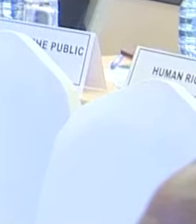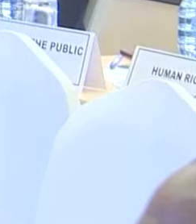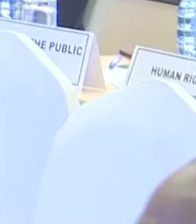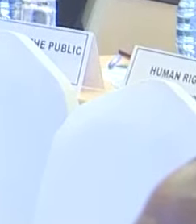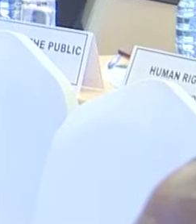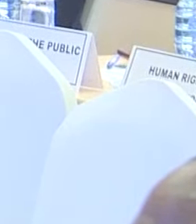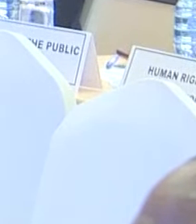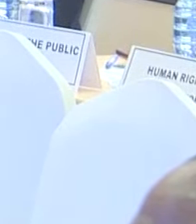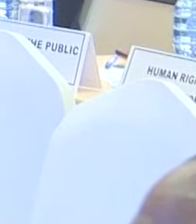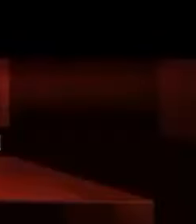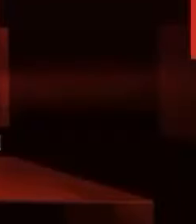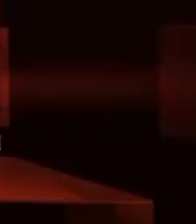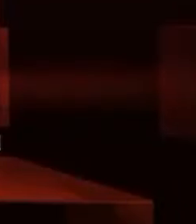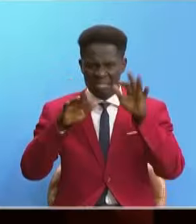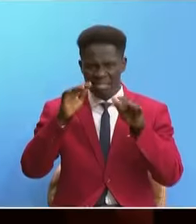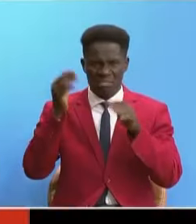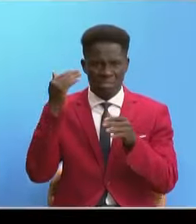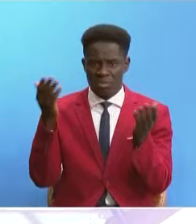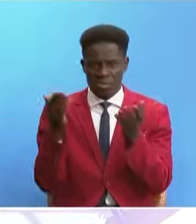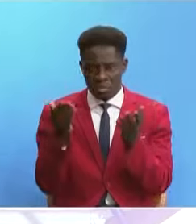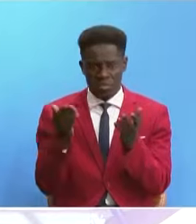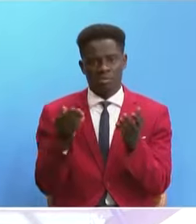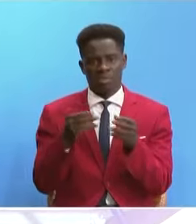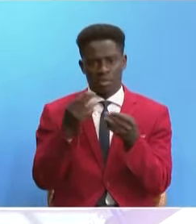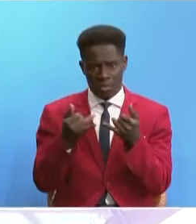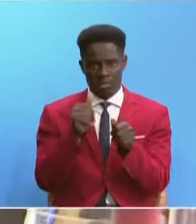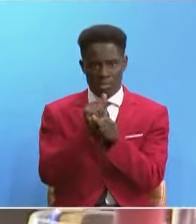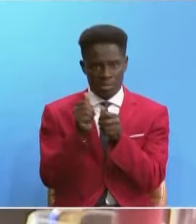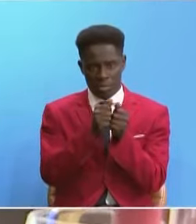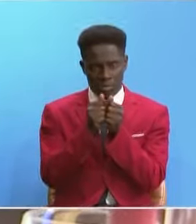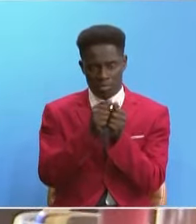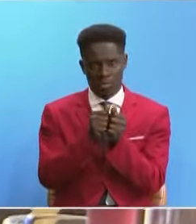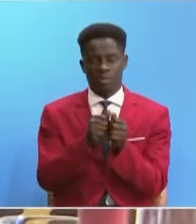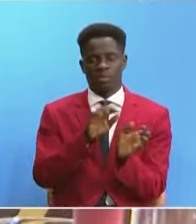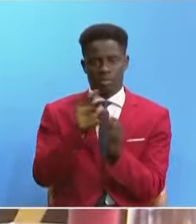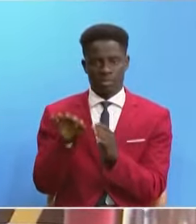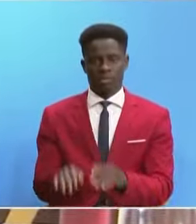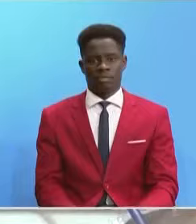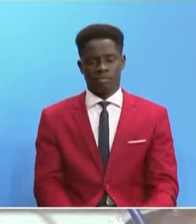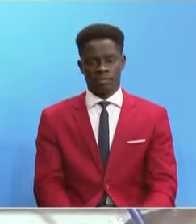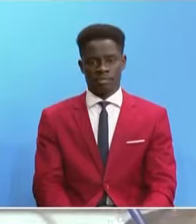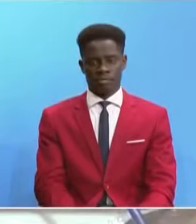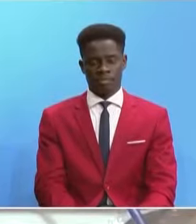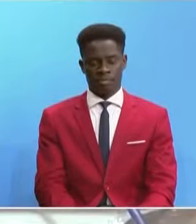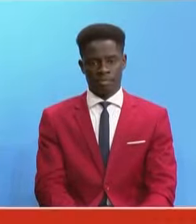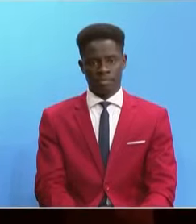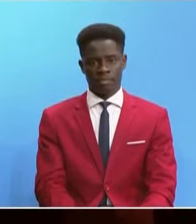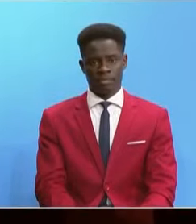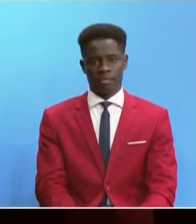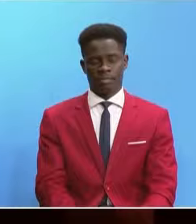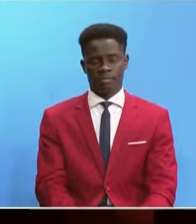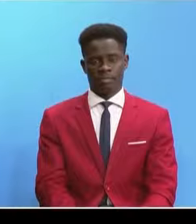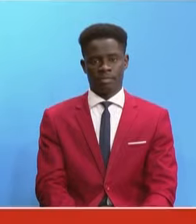drought. Finsbury Insurance said to invest $30 million in Zambia. Plus, Zambia commits